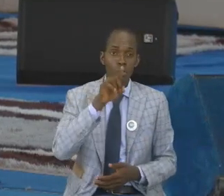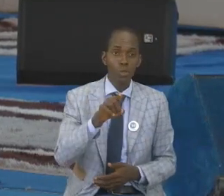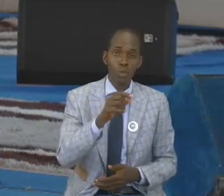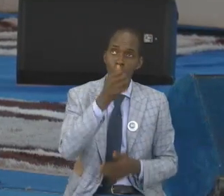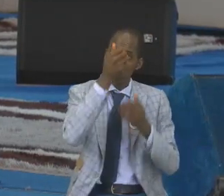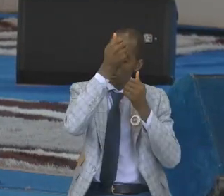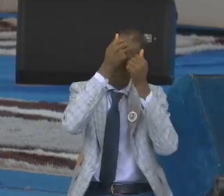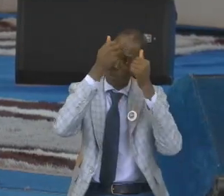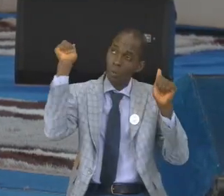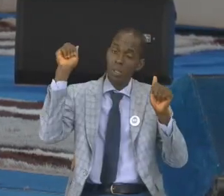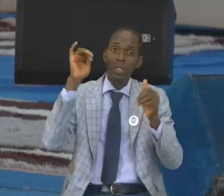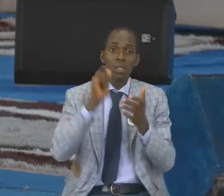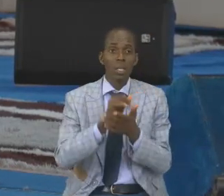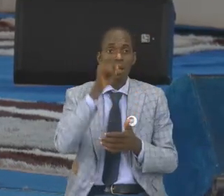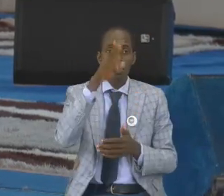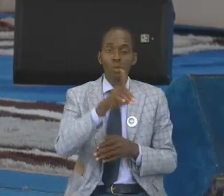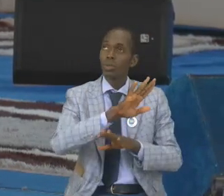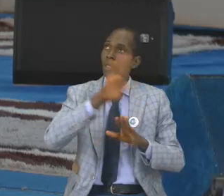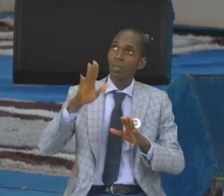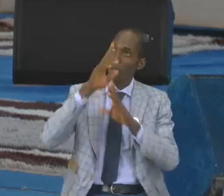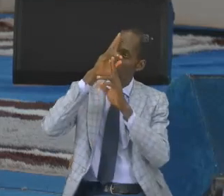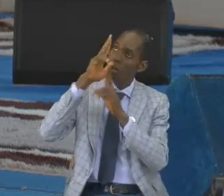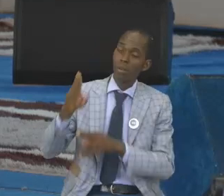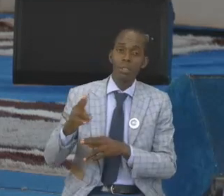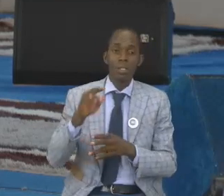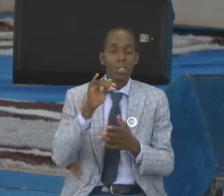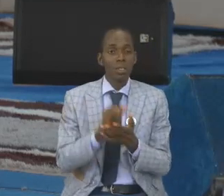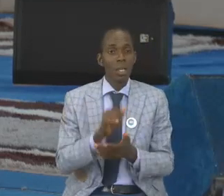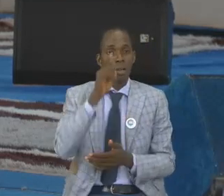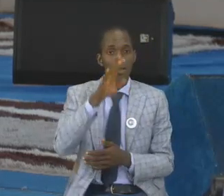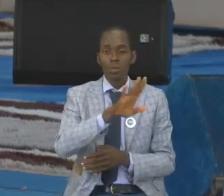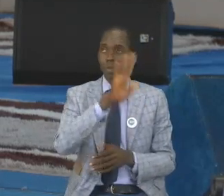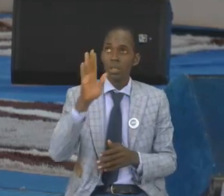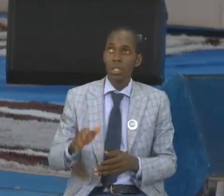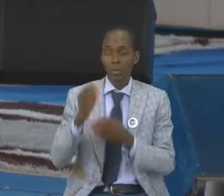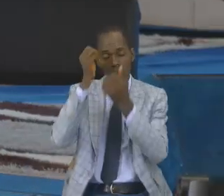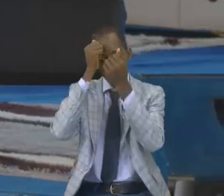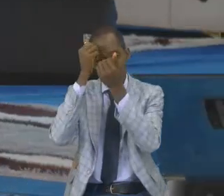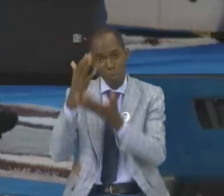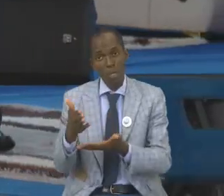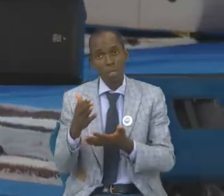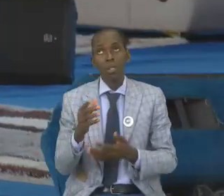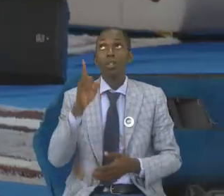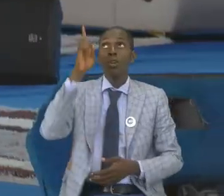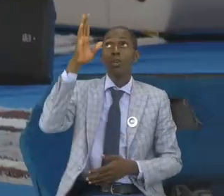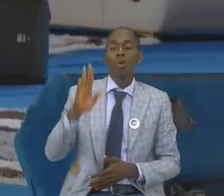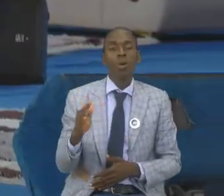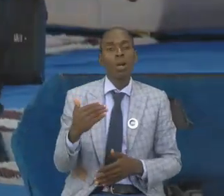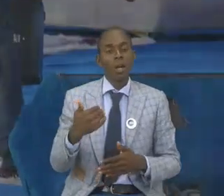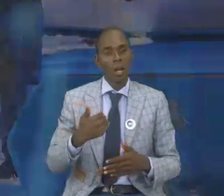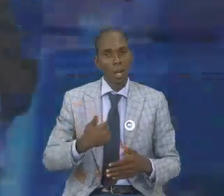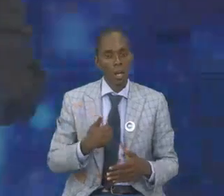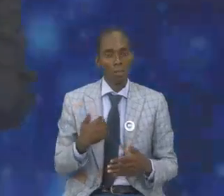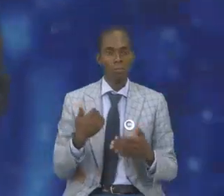whom you dishonor, and God whom you disregard, God has numbered